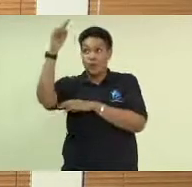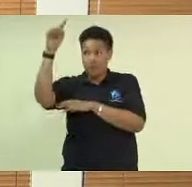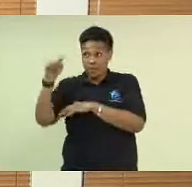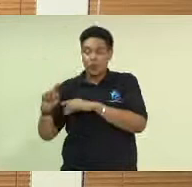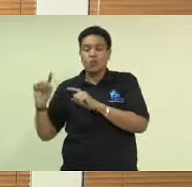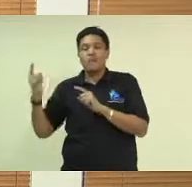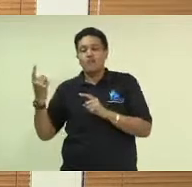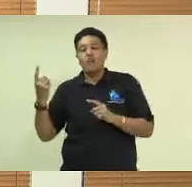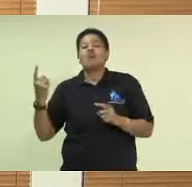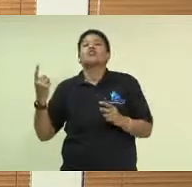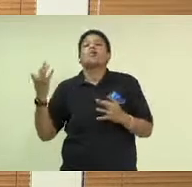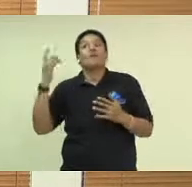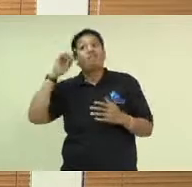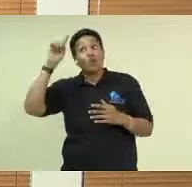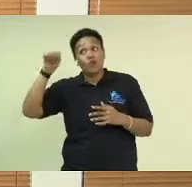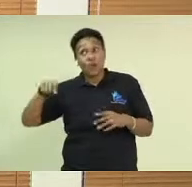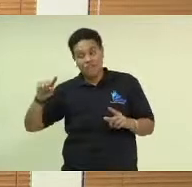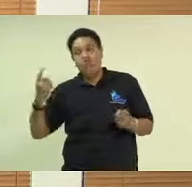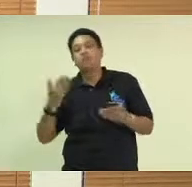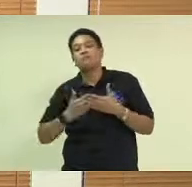those quantities. Thank you.